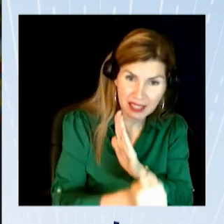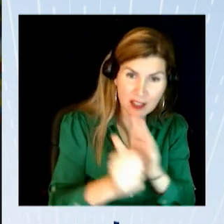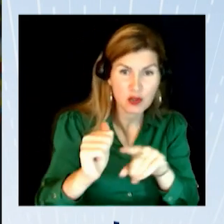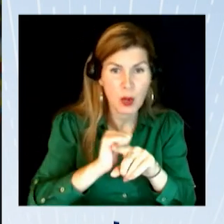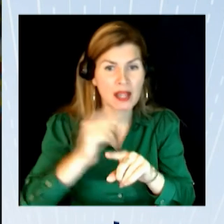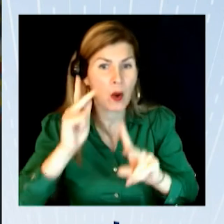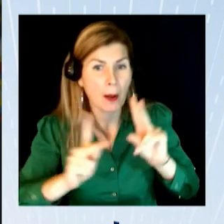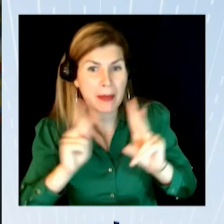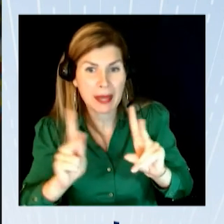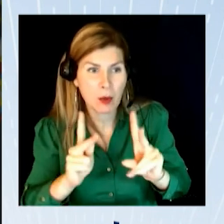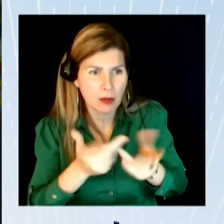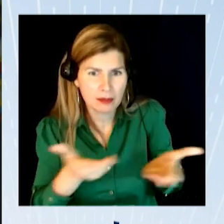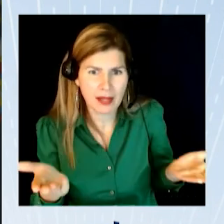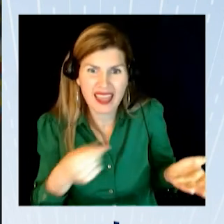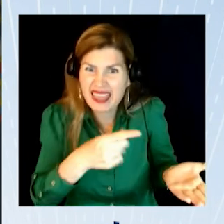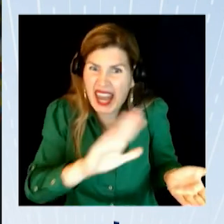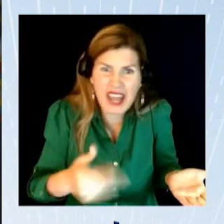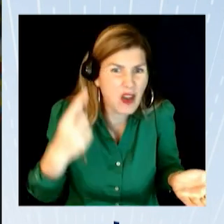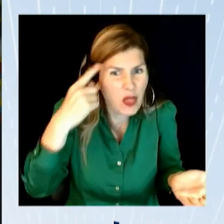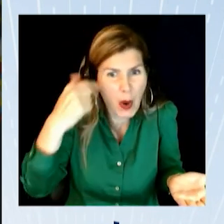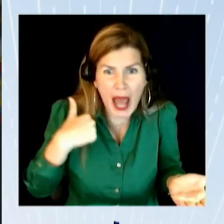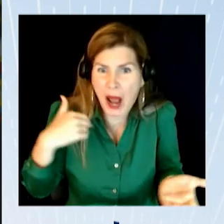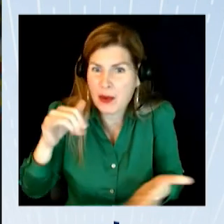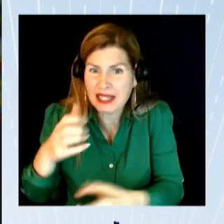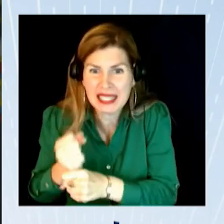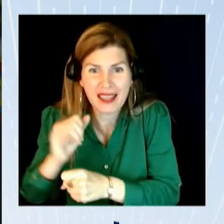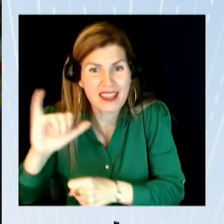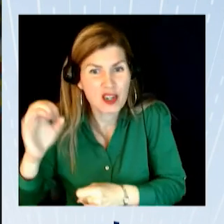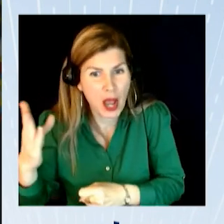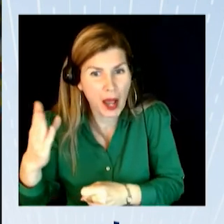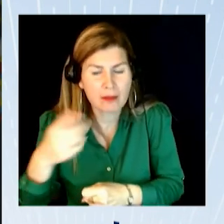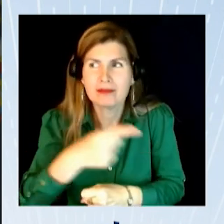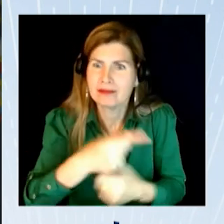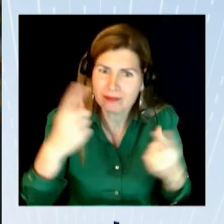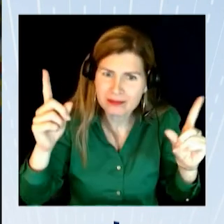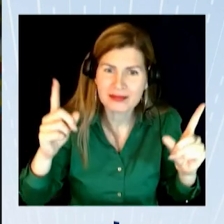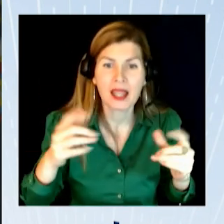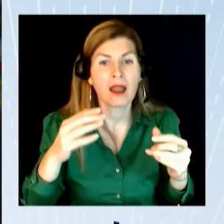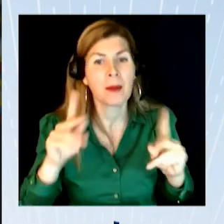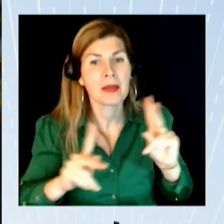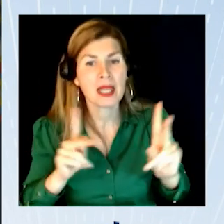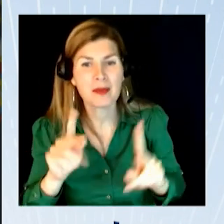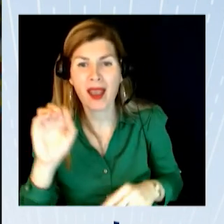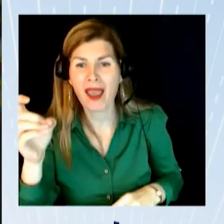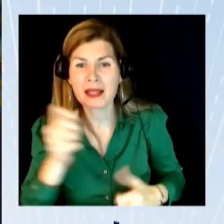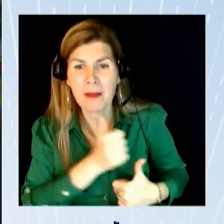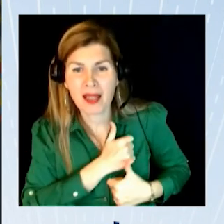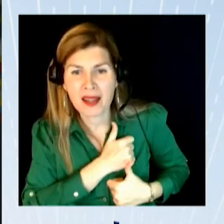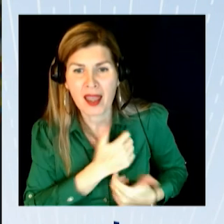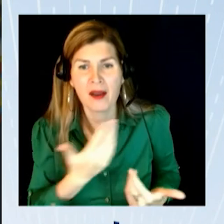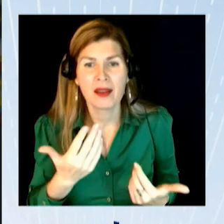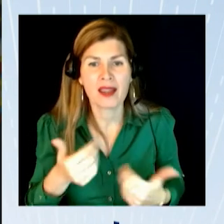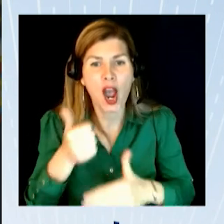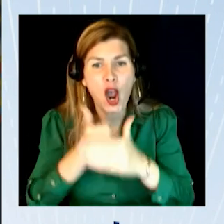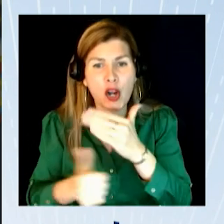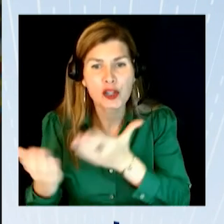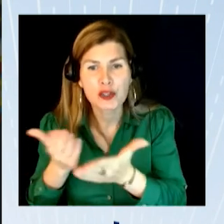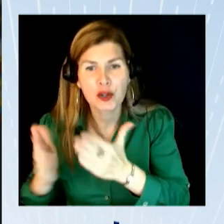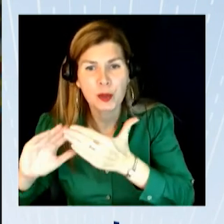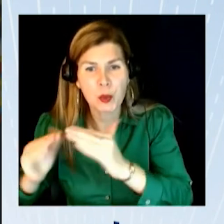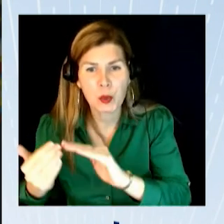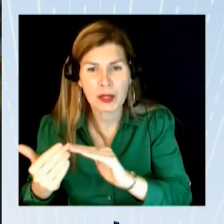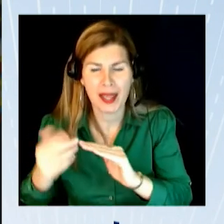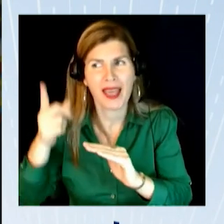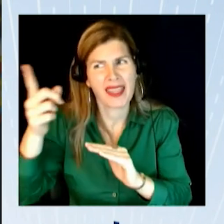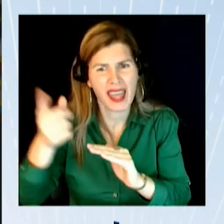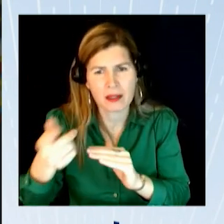even imagined they'd be in these kind of jobs, and focusing on veterans and people from underserved communities. So they're literally out there now recruiting people